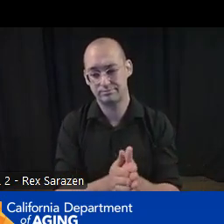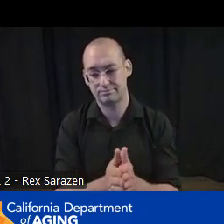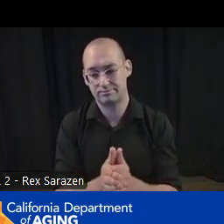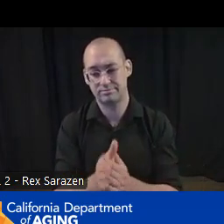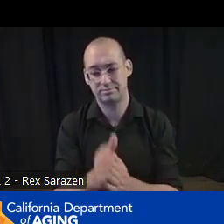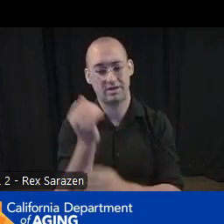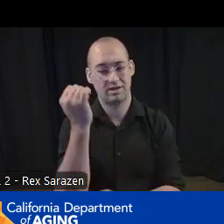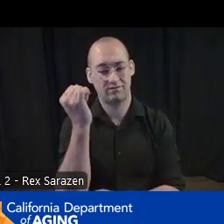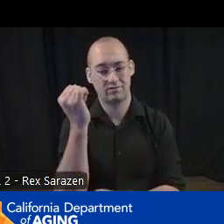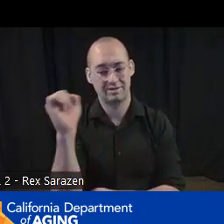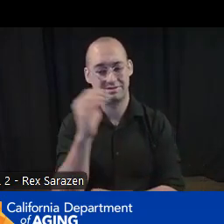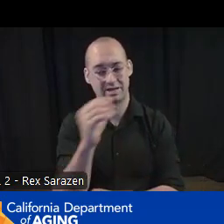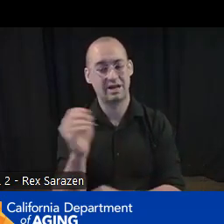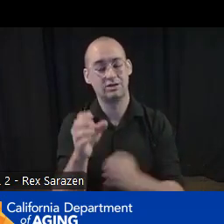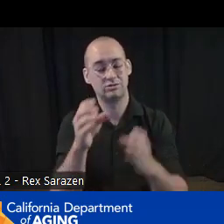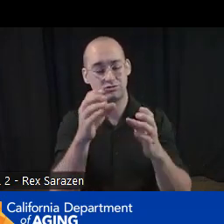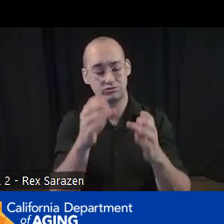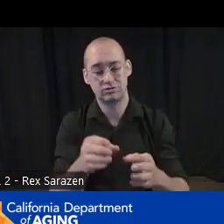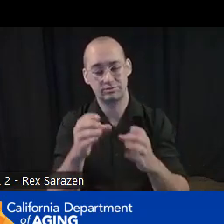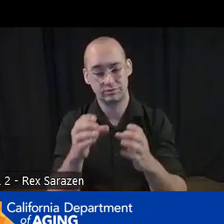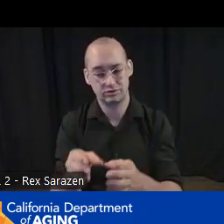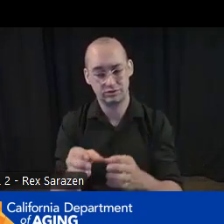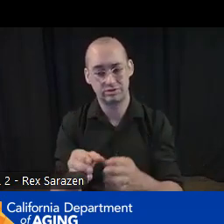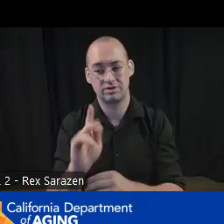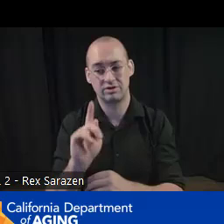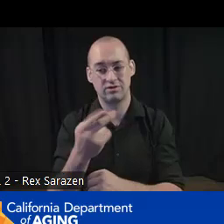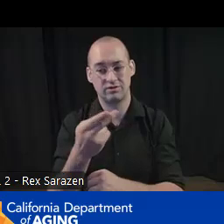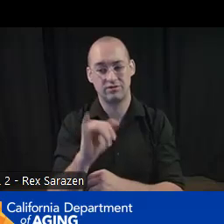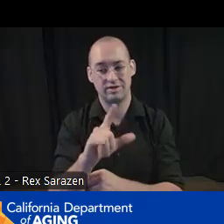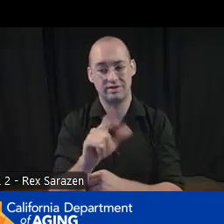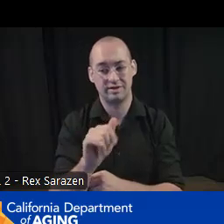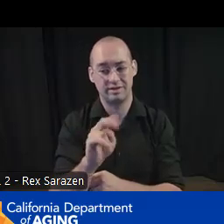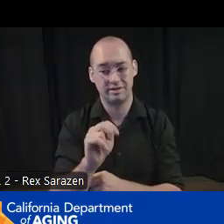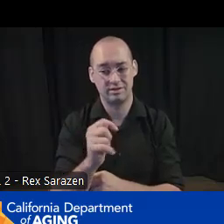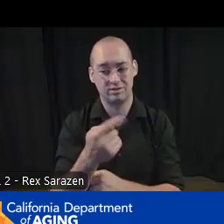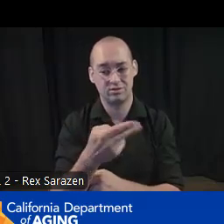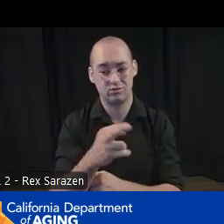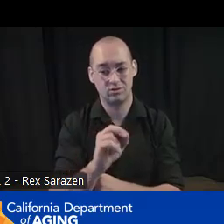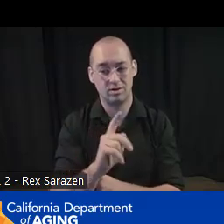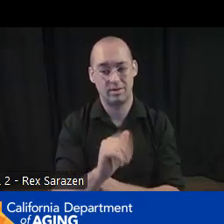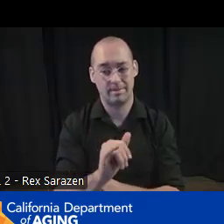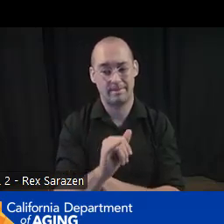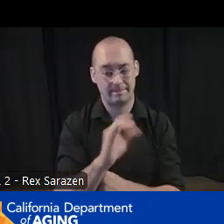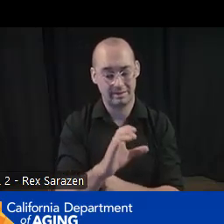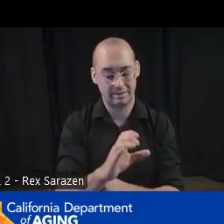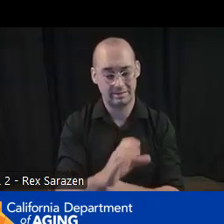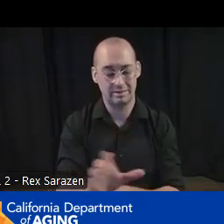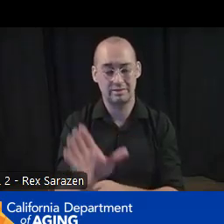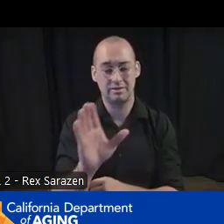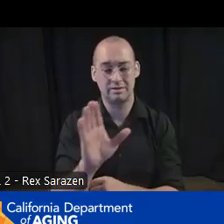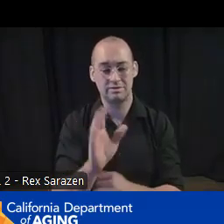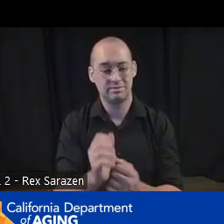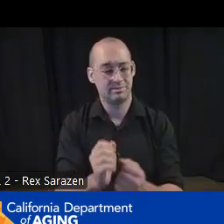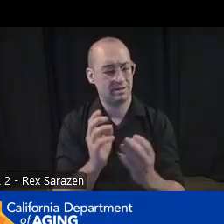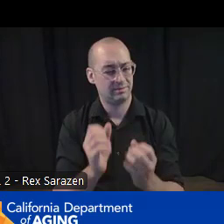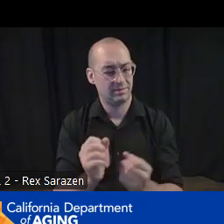advocates and consumers, philanthropic organizations. Let's go to the next slide. We have so many folks to